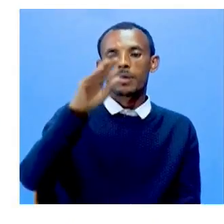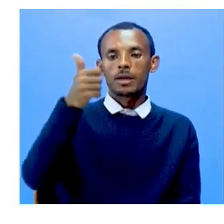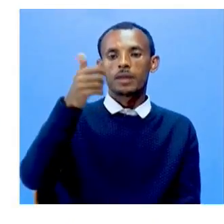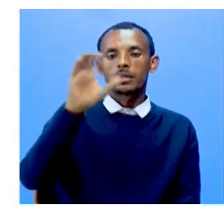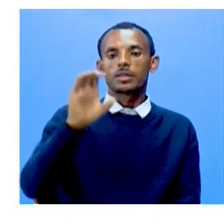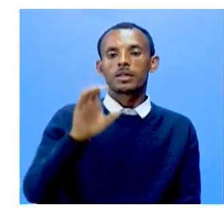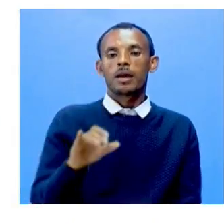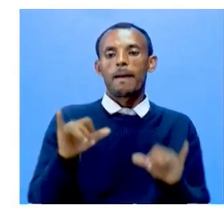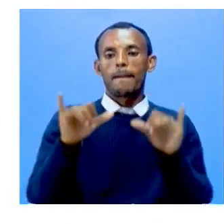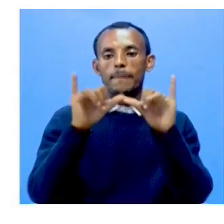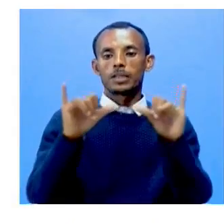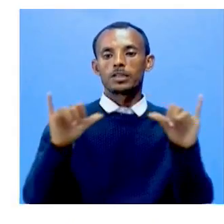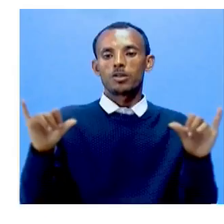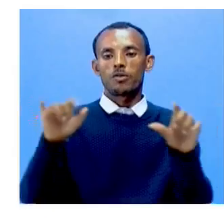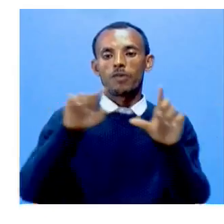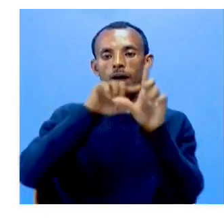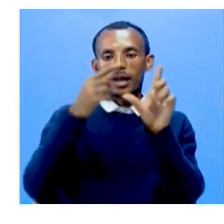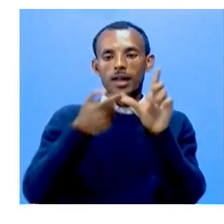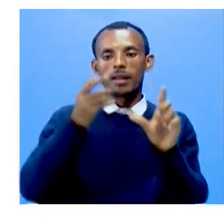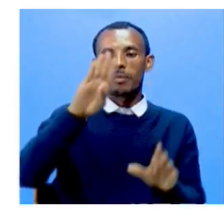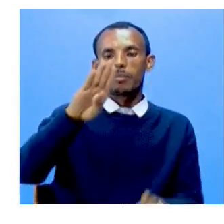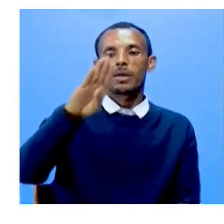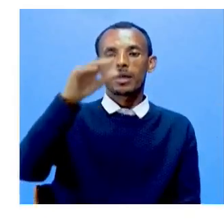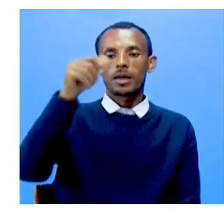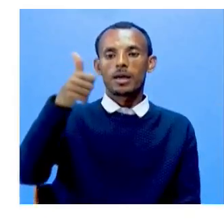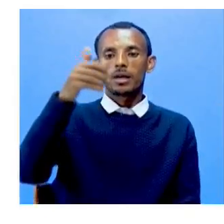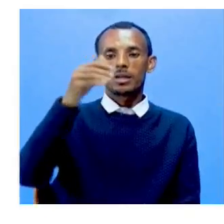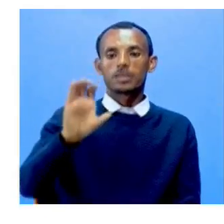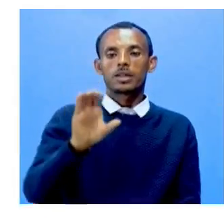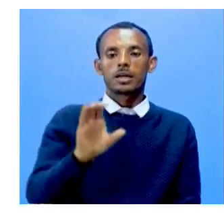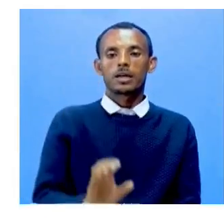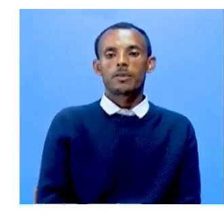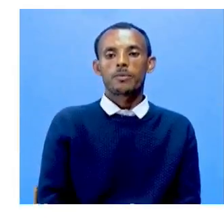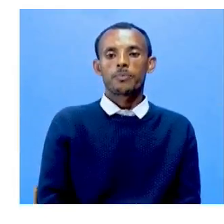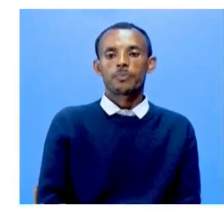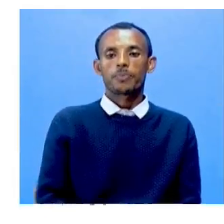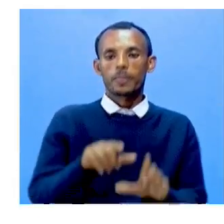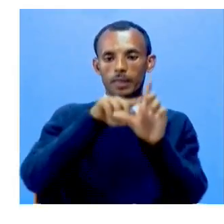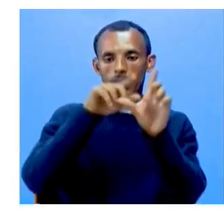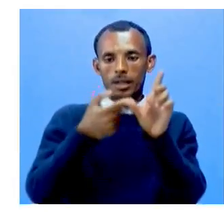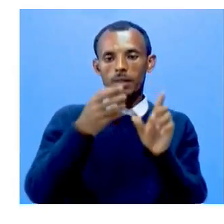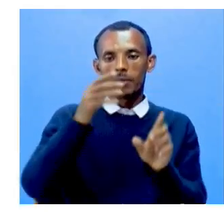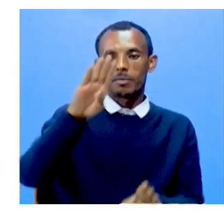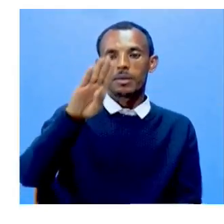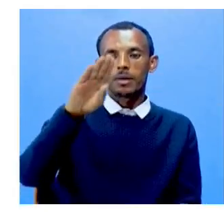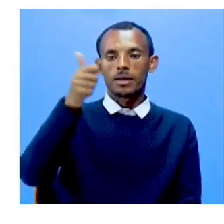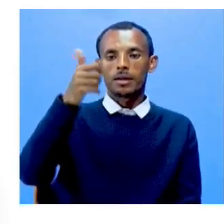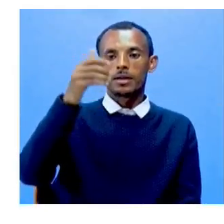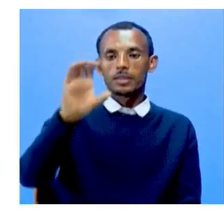measure of angle BAC. Angle BAC,